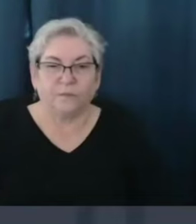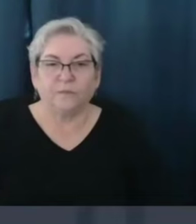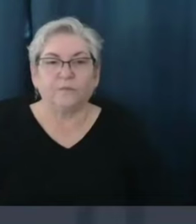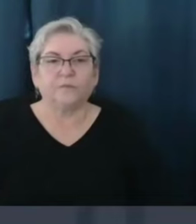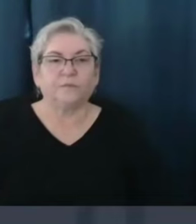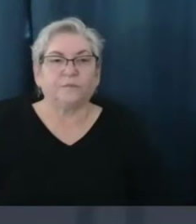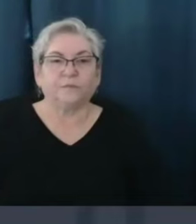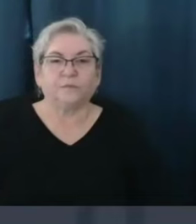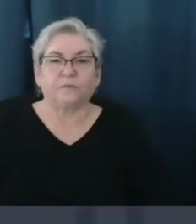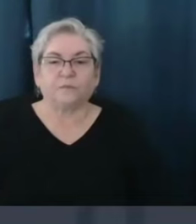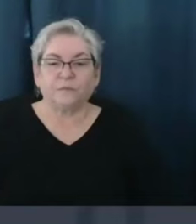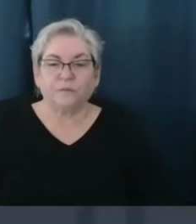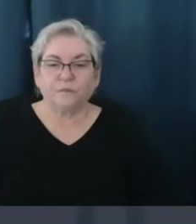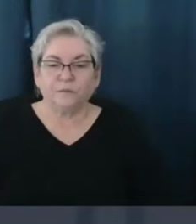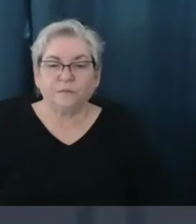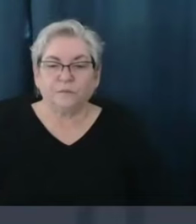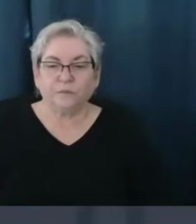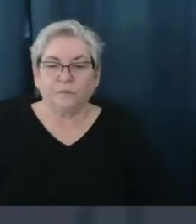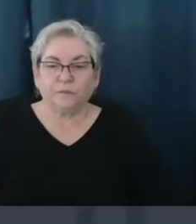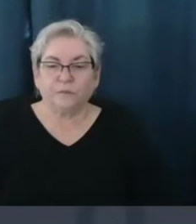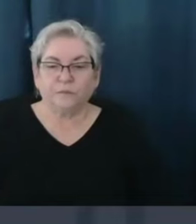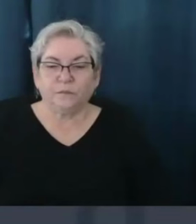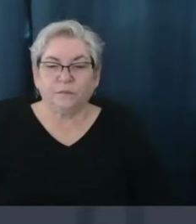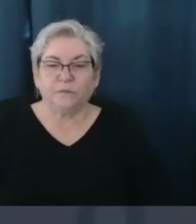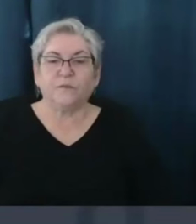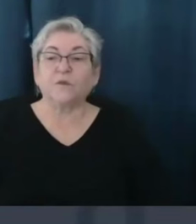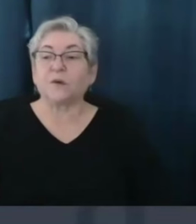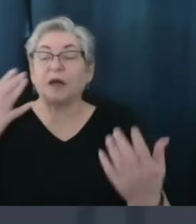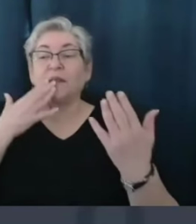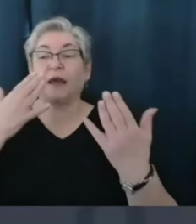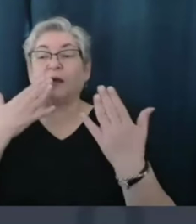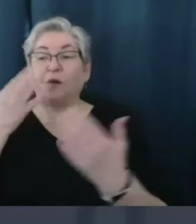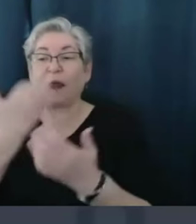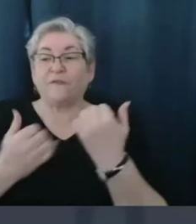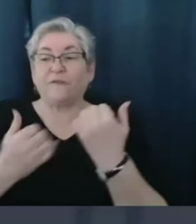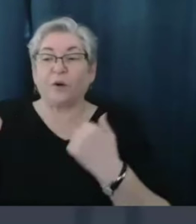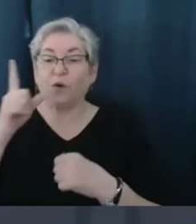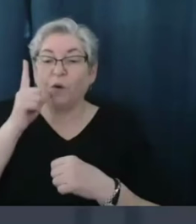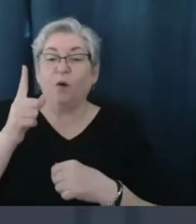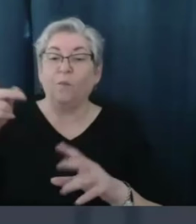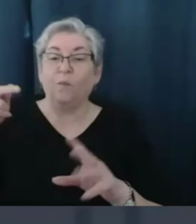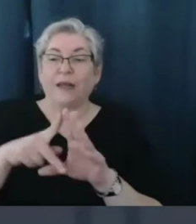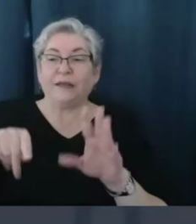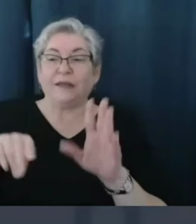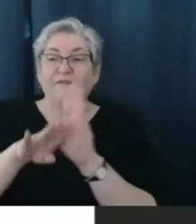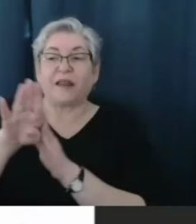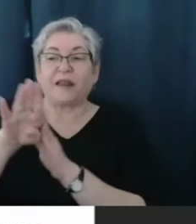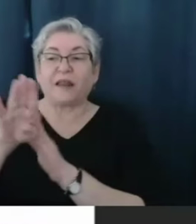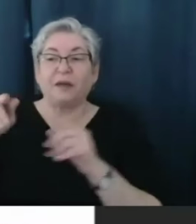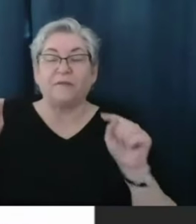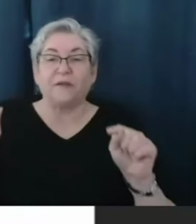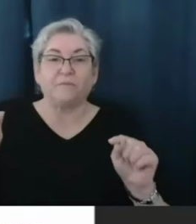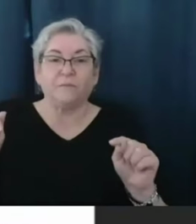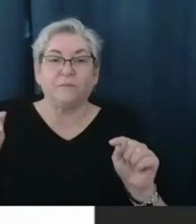So want to thank everybody who participated in the development of the guide